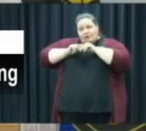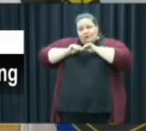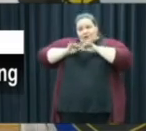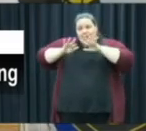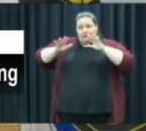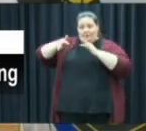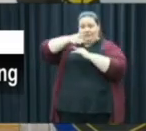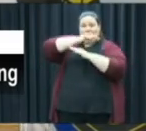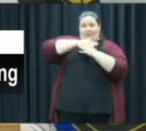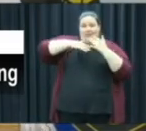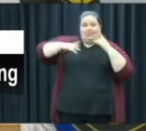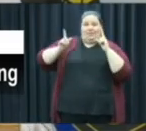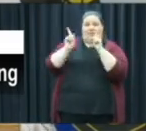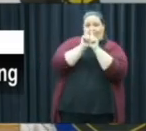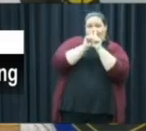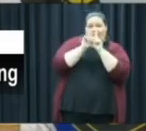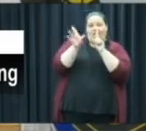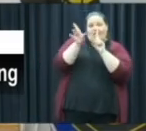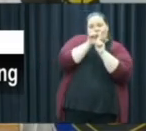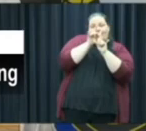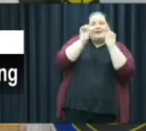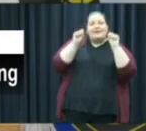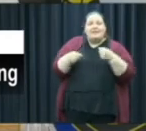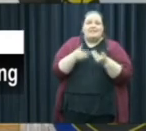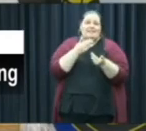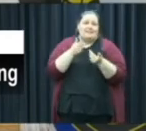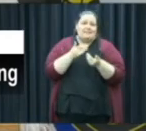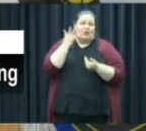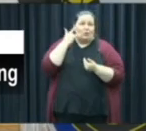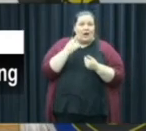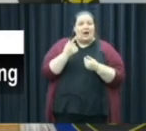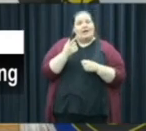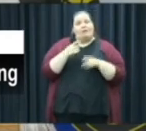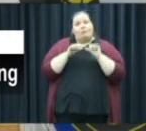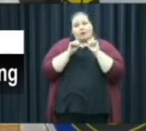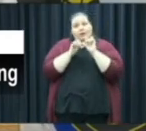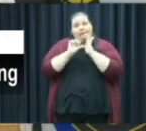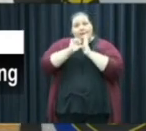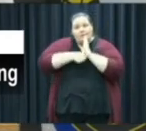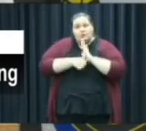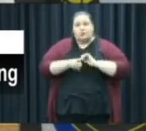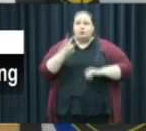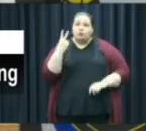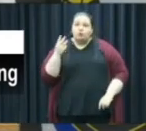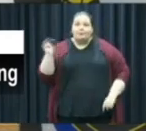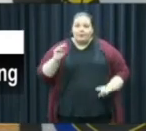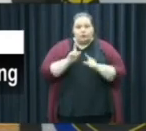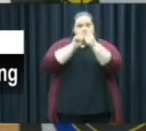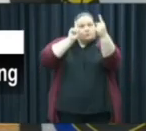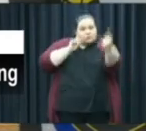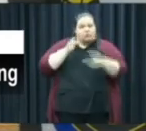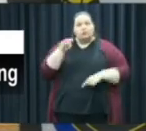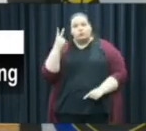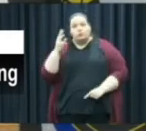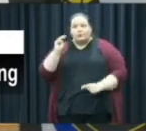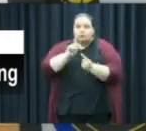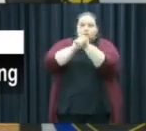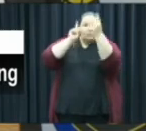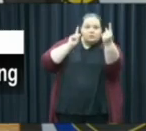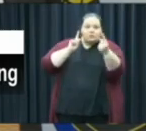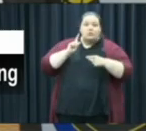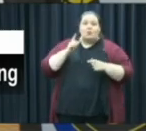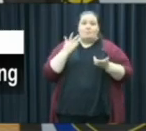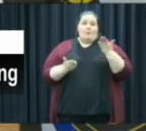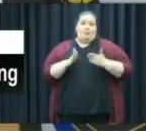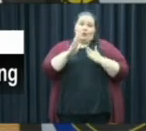from person to person in very close contact. That's why we keep saying 2 meters of distance. So if you have your very close contacts in your household that you